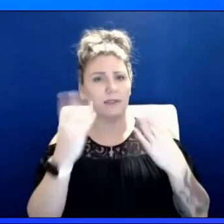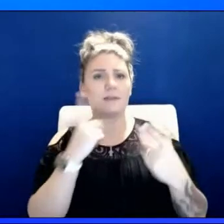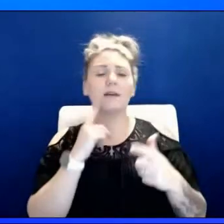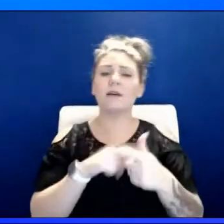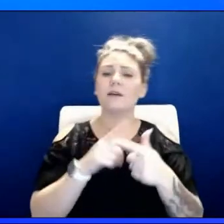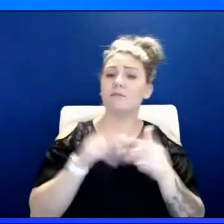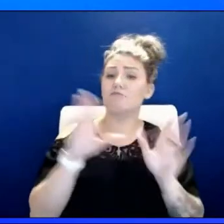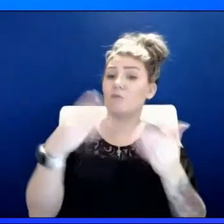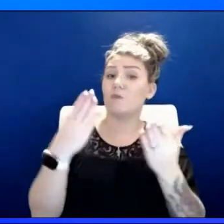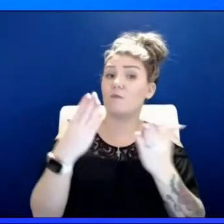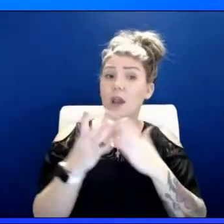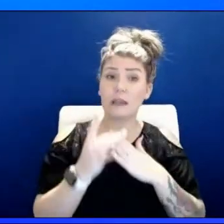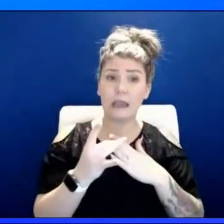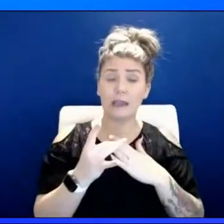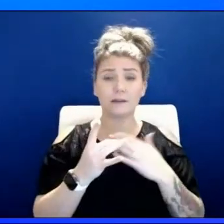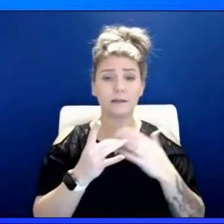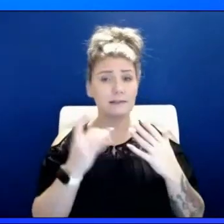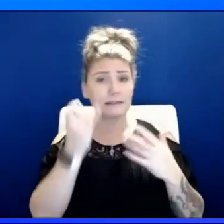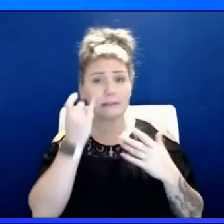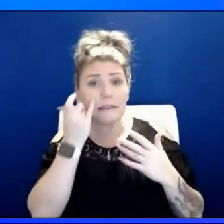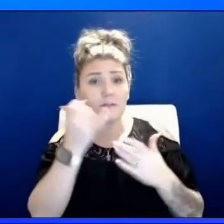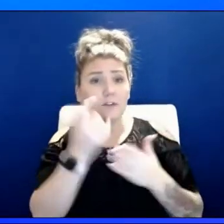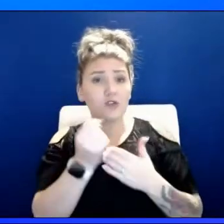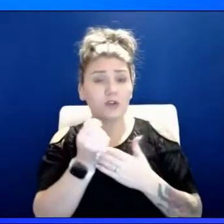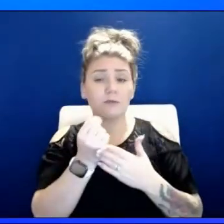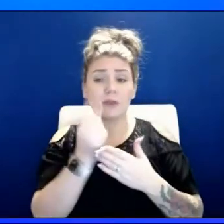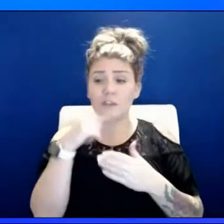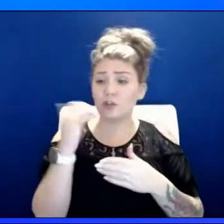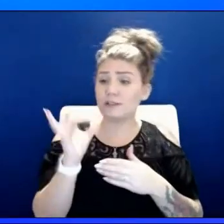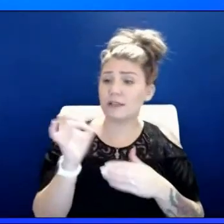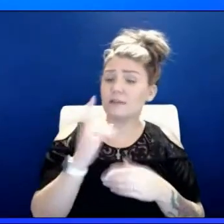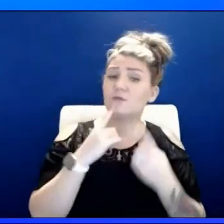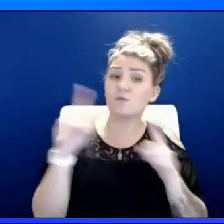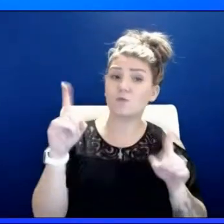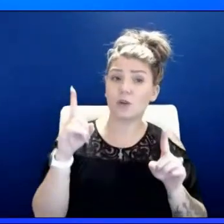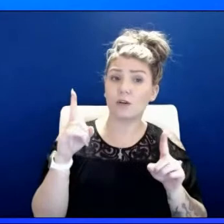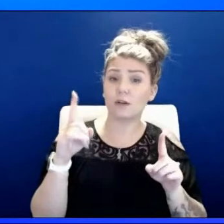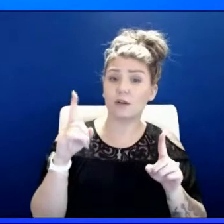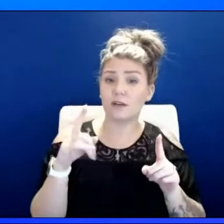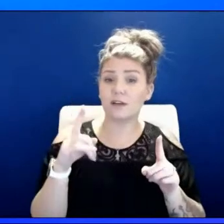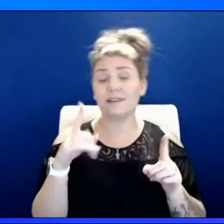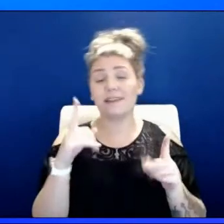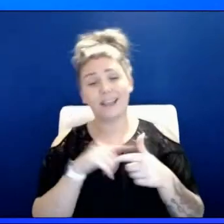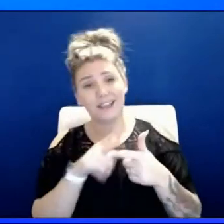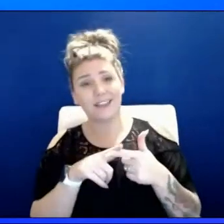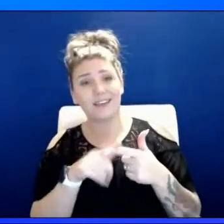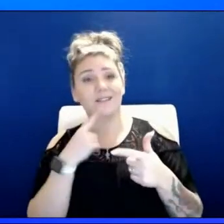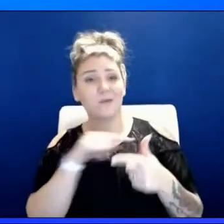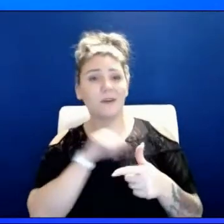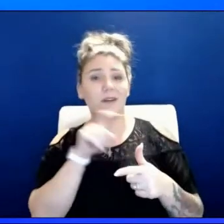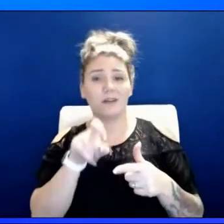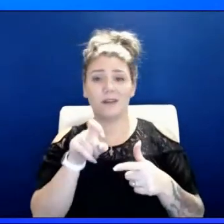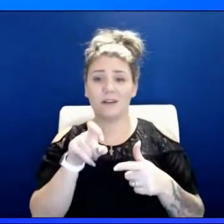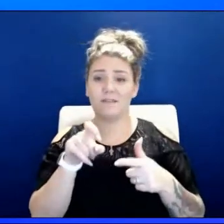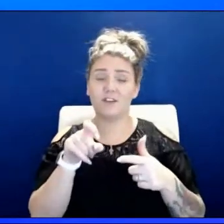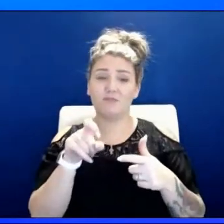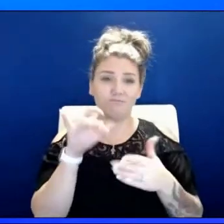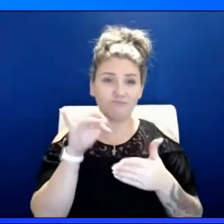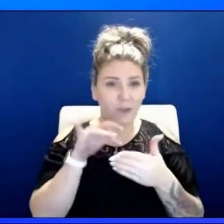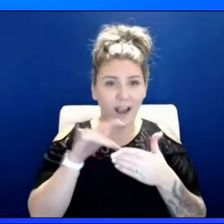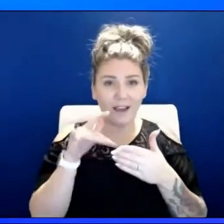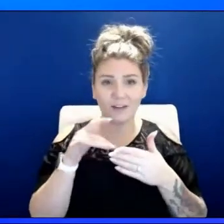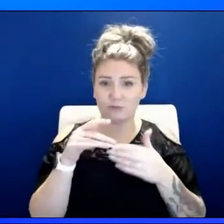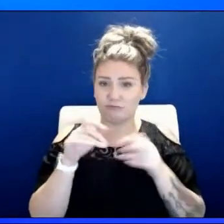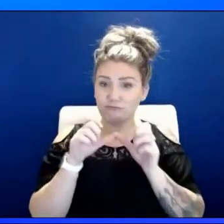in whether or not this treatment looks like it's working. Well, we need to keep this trial going. This treatment is not working at